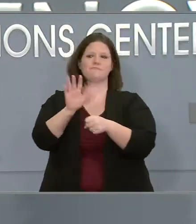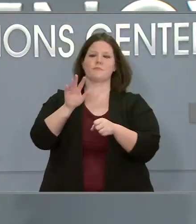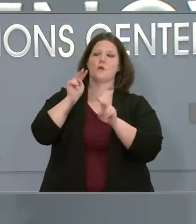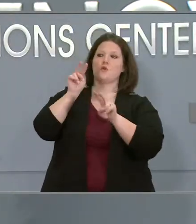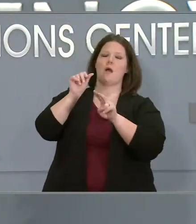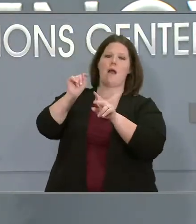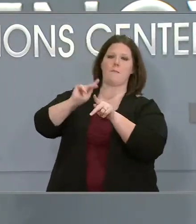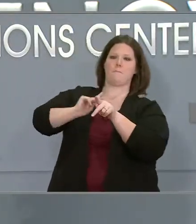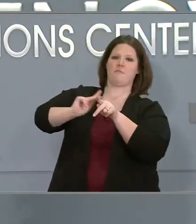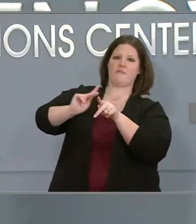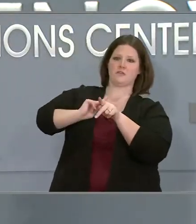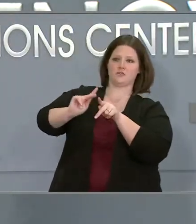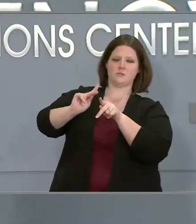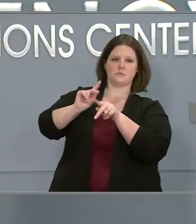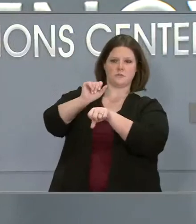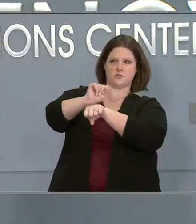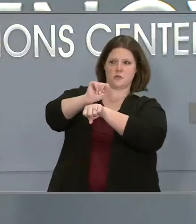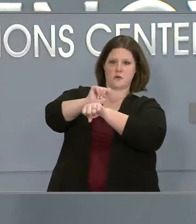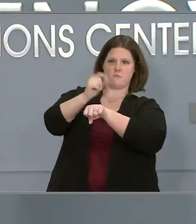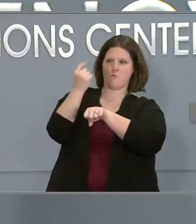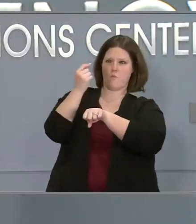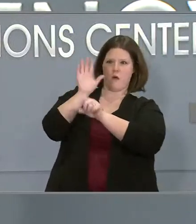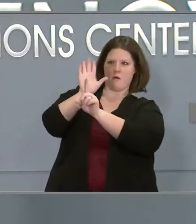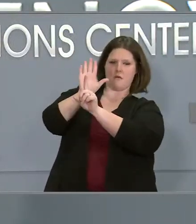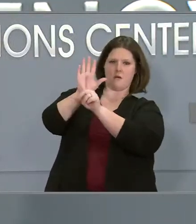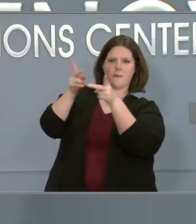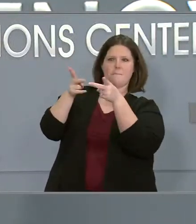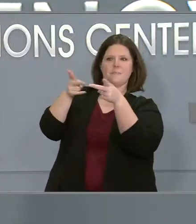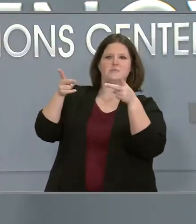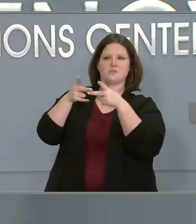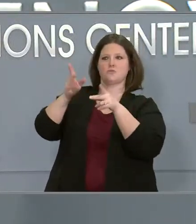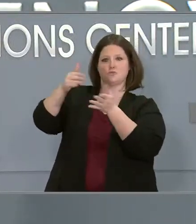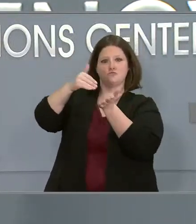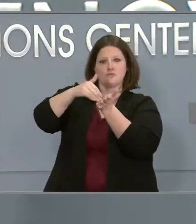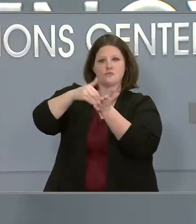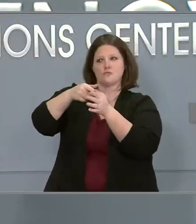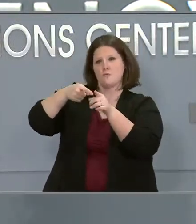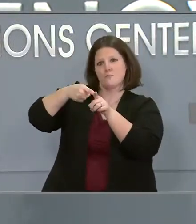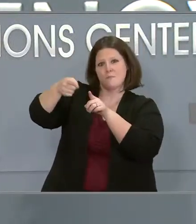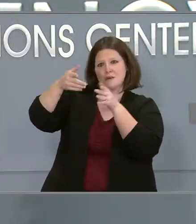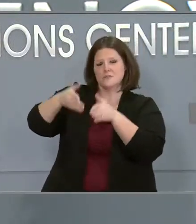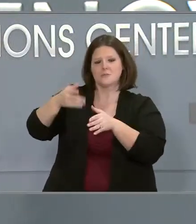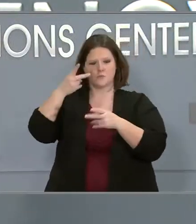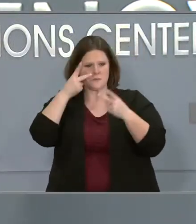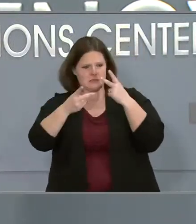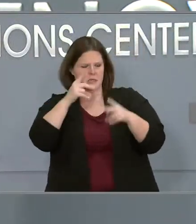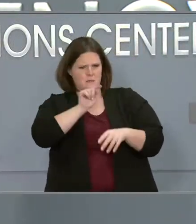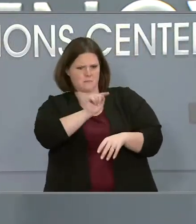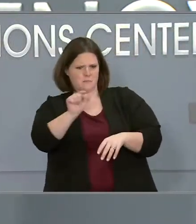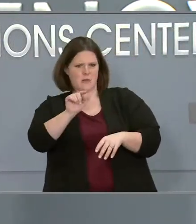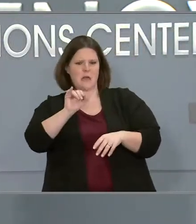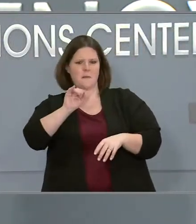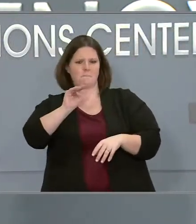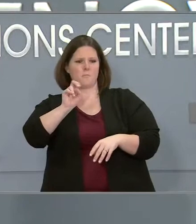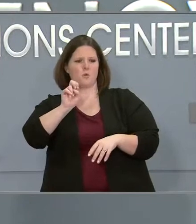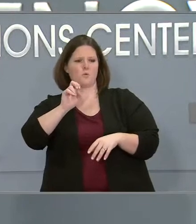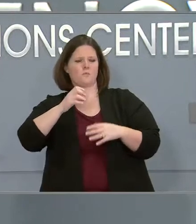to the pill across the state and really target to providers who see more immunocompromised patients and have the ability to